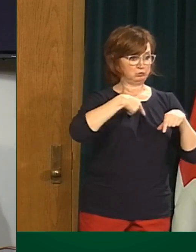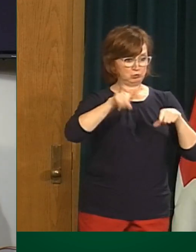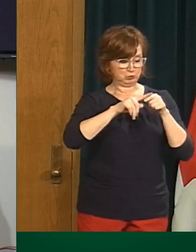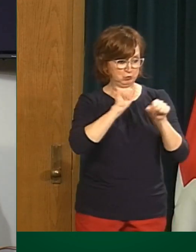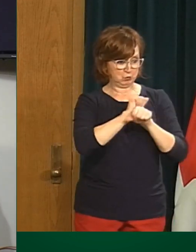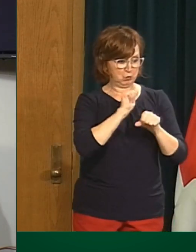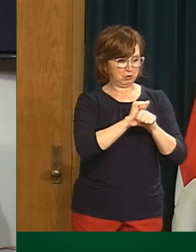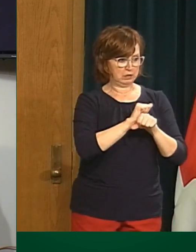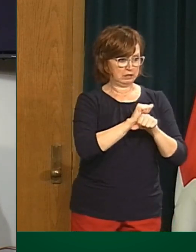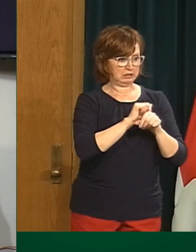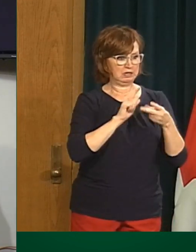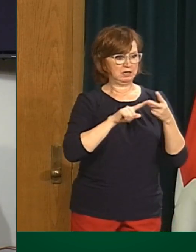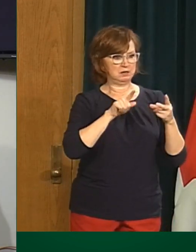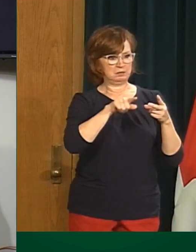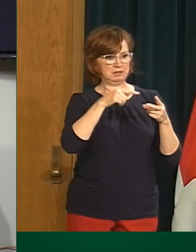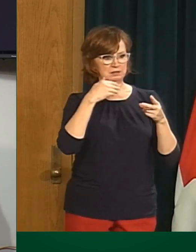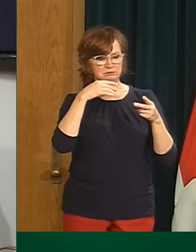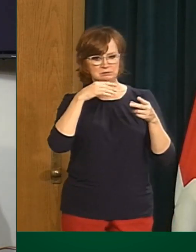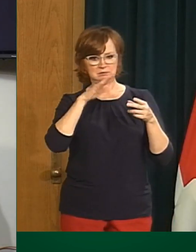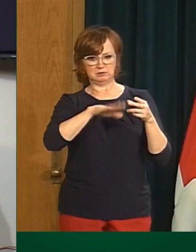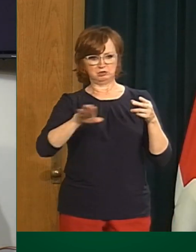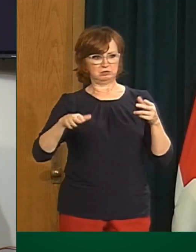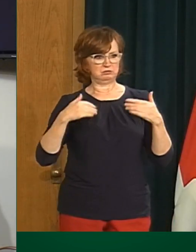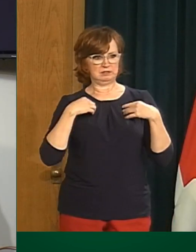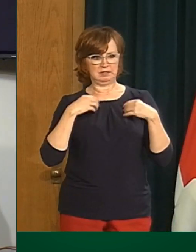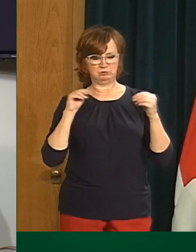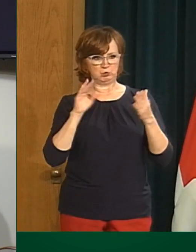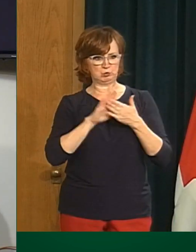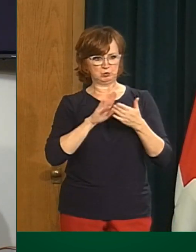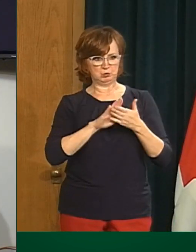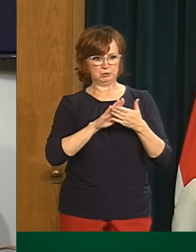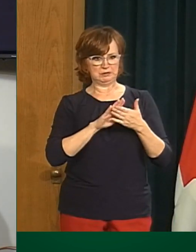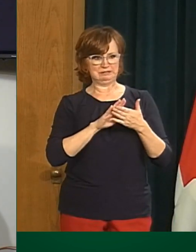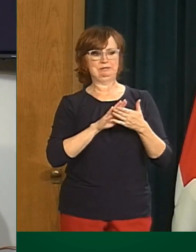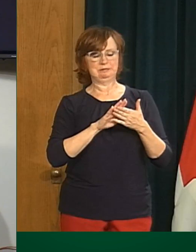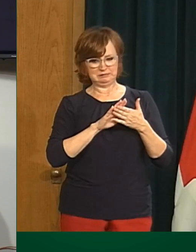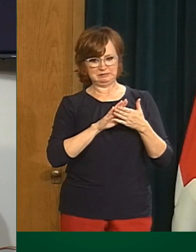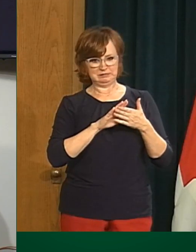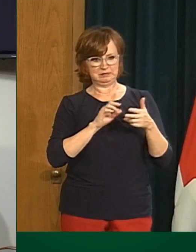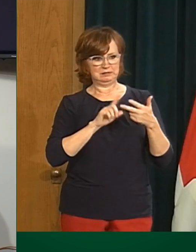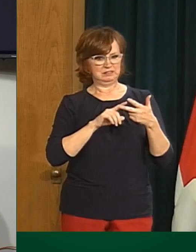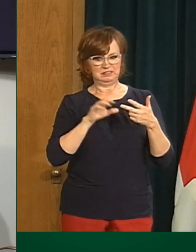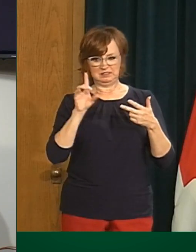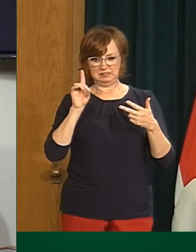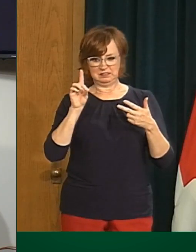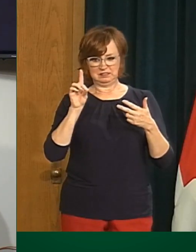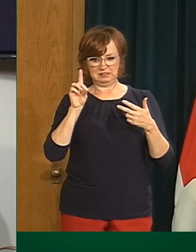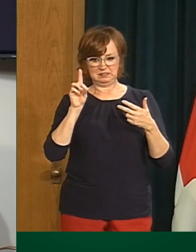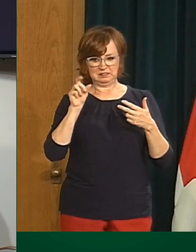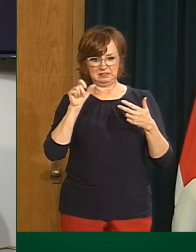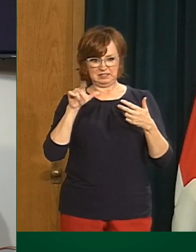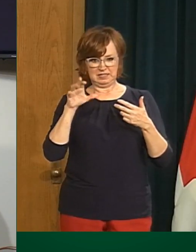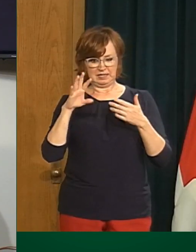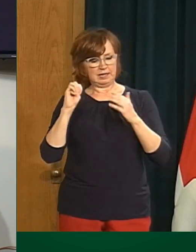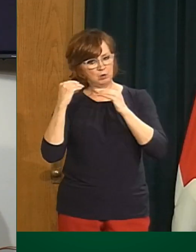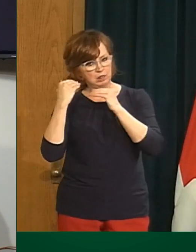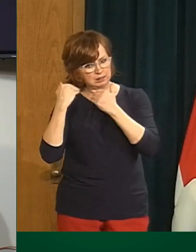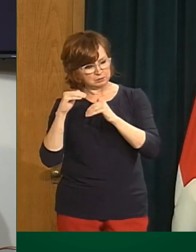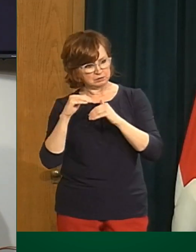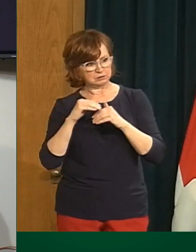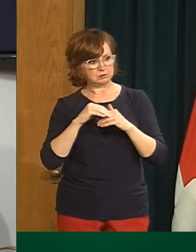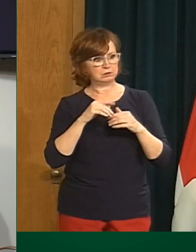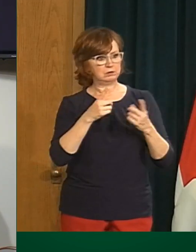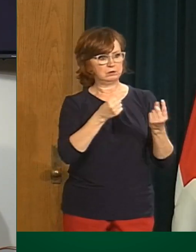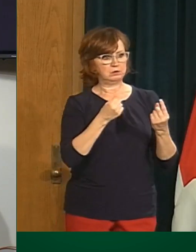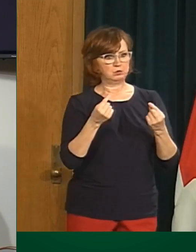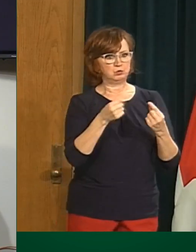home? So even with some daycare capacity, what are people are basically supposed